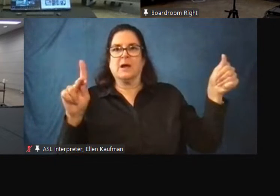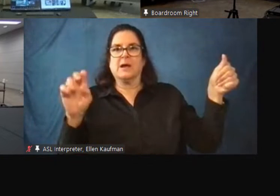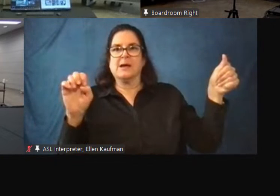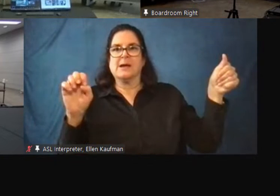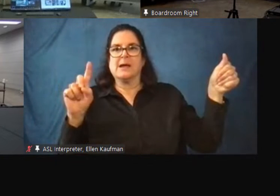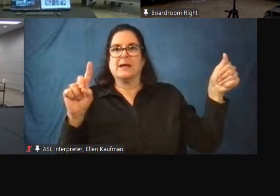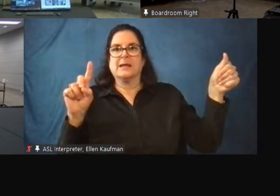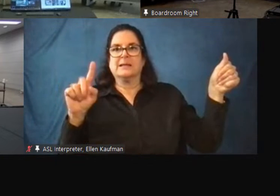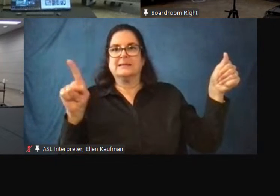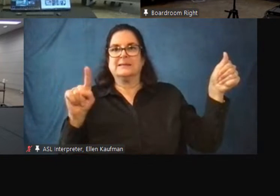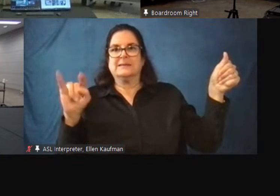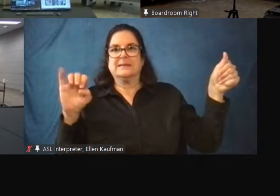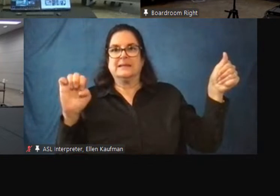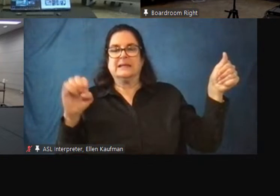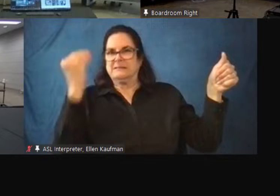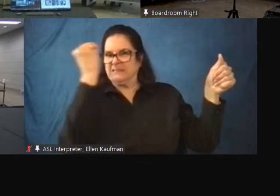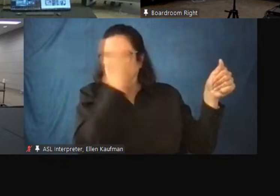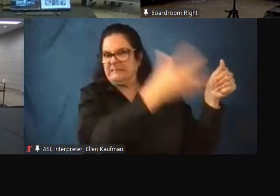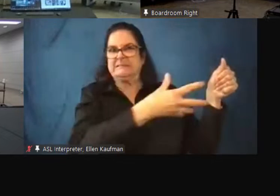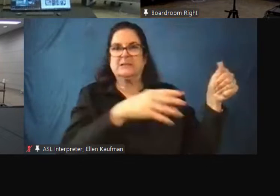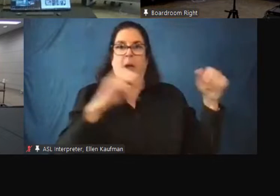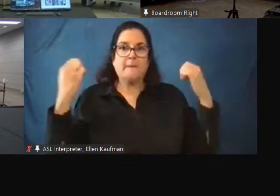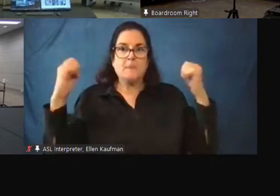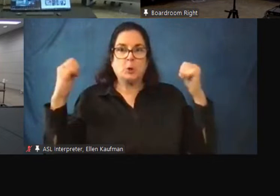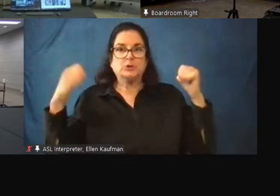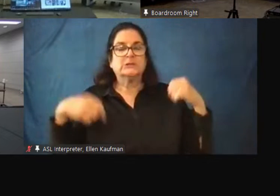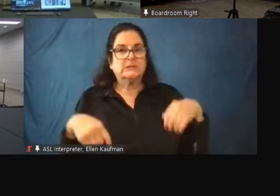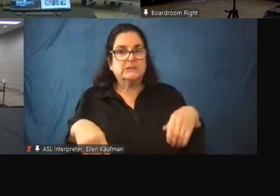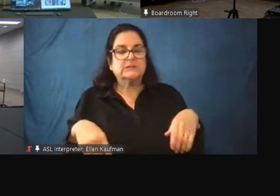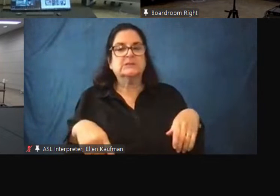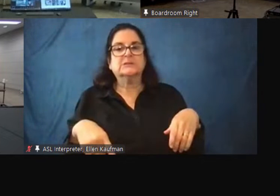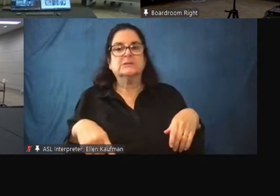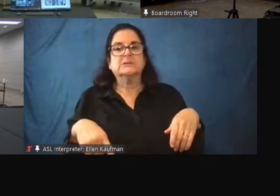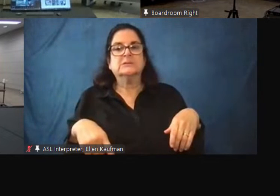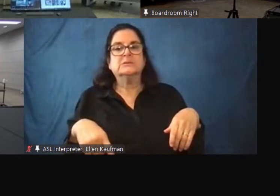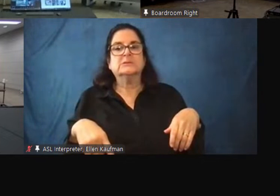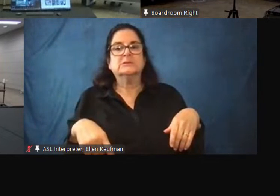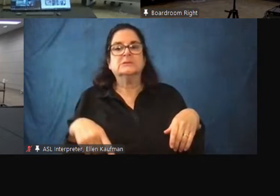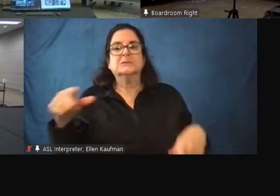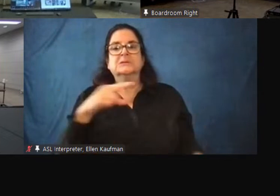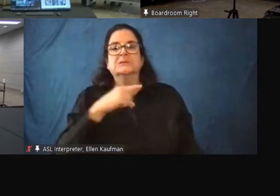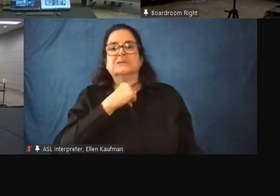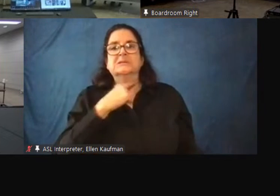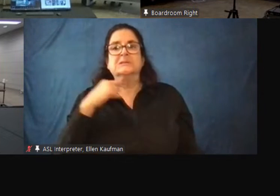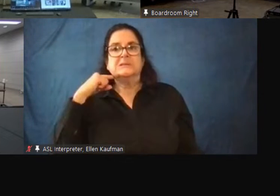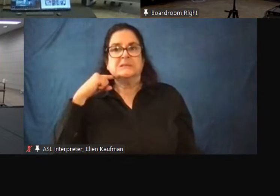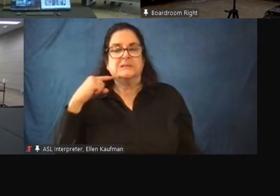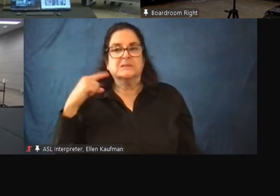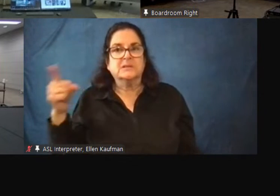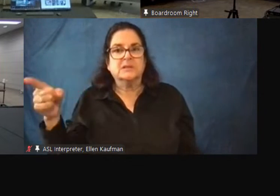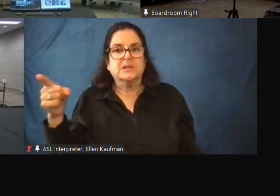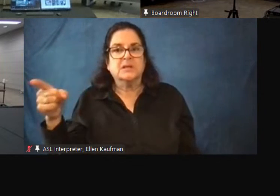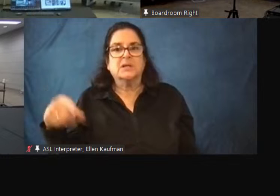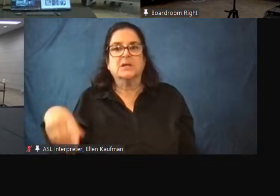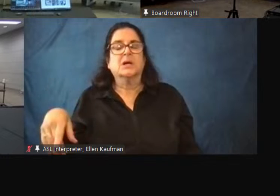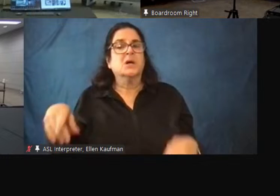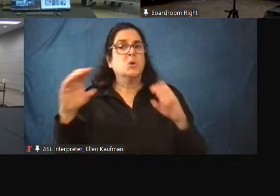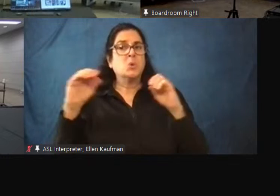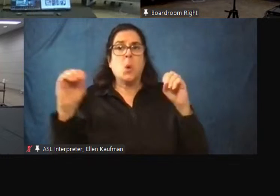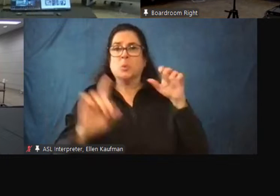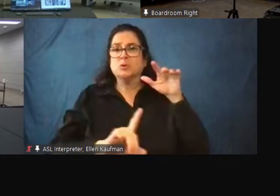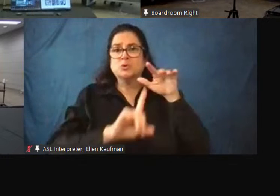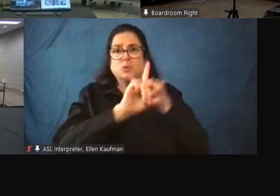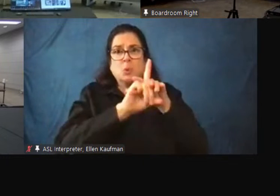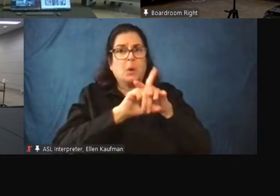to inform emergency because that's what it says. He cut his throat. Nobody showed up. I went downstairs. There was